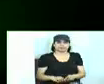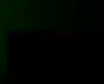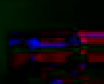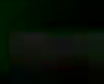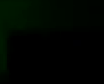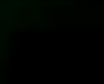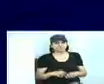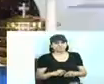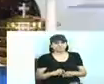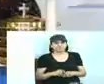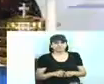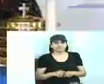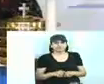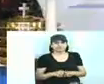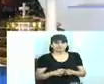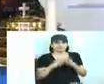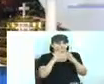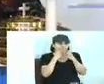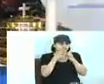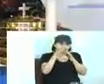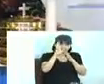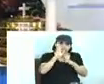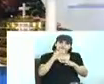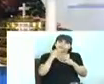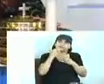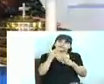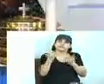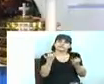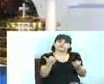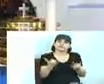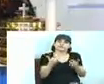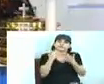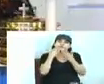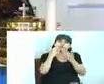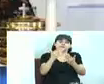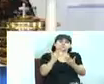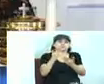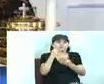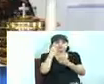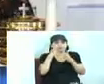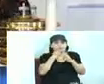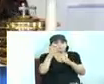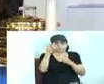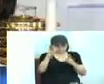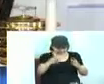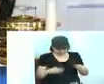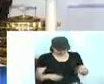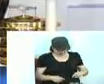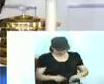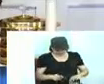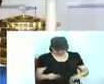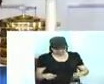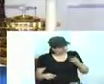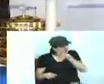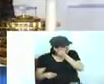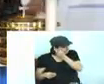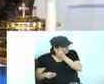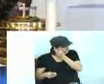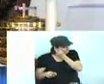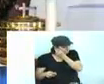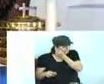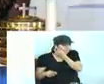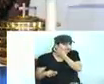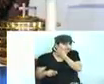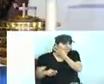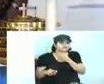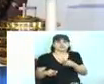Creator God, indeed we do give thanks. We give thanks to you today. We give thanks to you for the blessing of your and the power of your Holy Spirit that continues